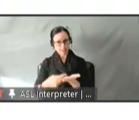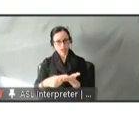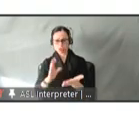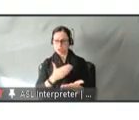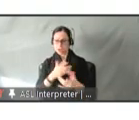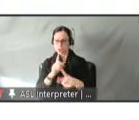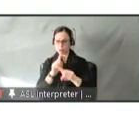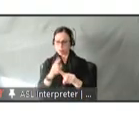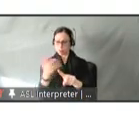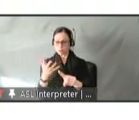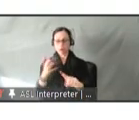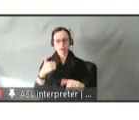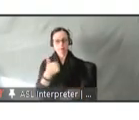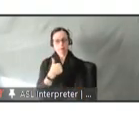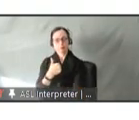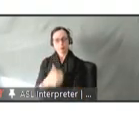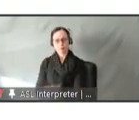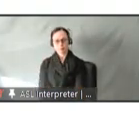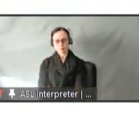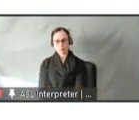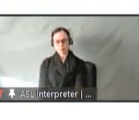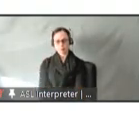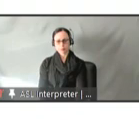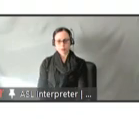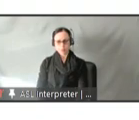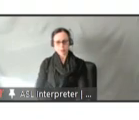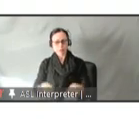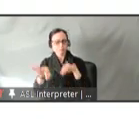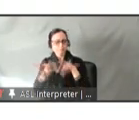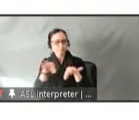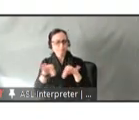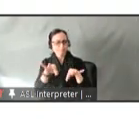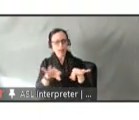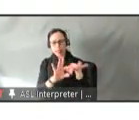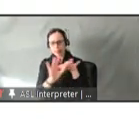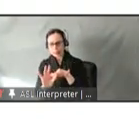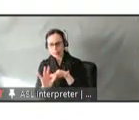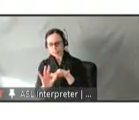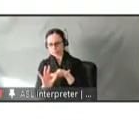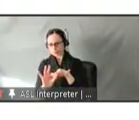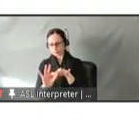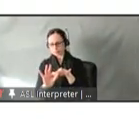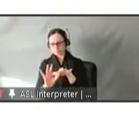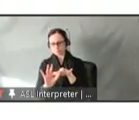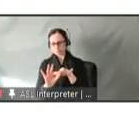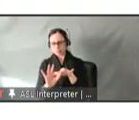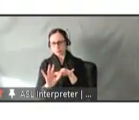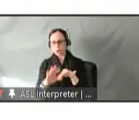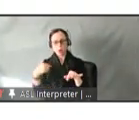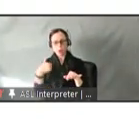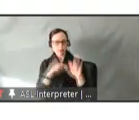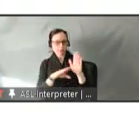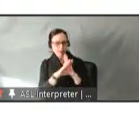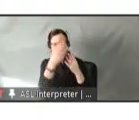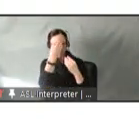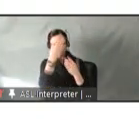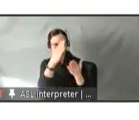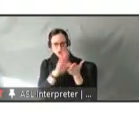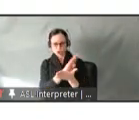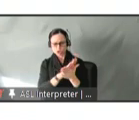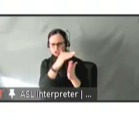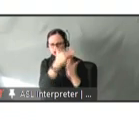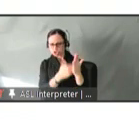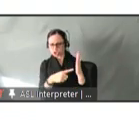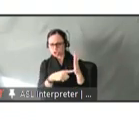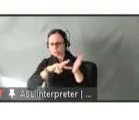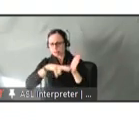just outlined sort of what they are, links to more information on that. But then we also developed an information sheet on what smart